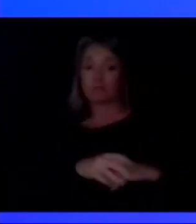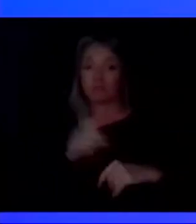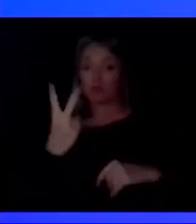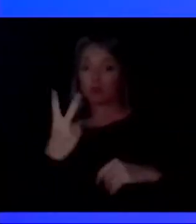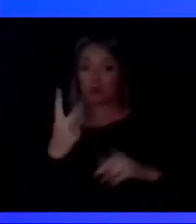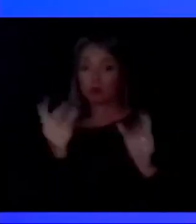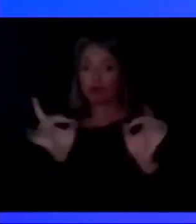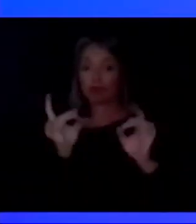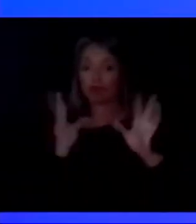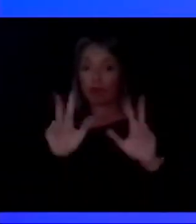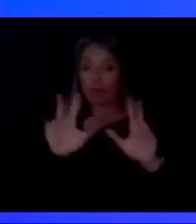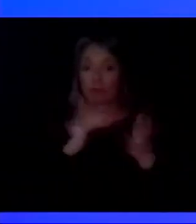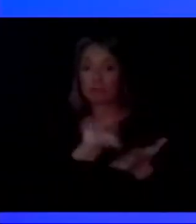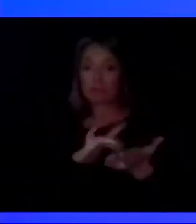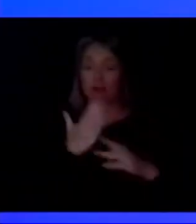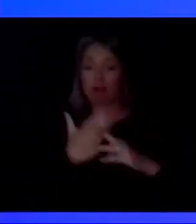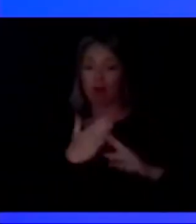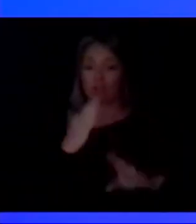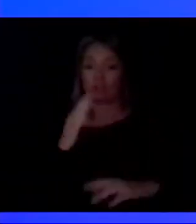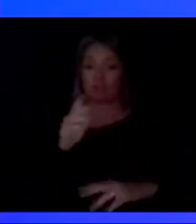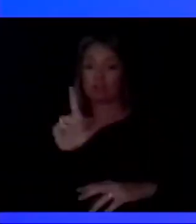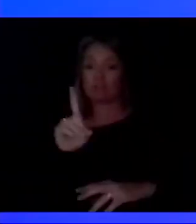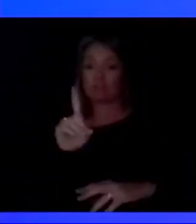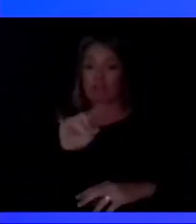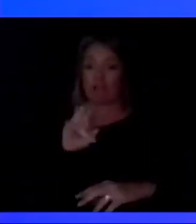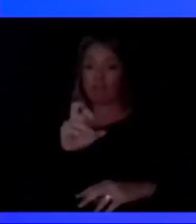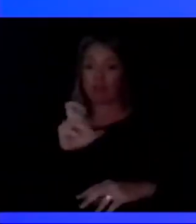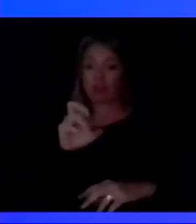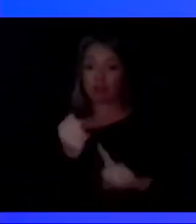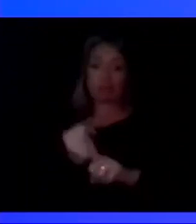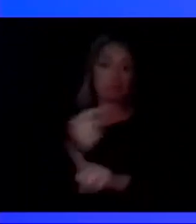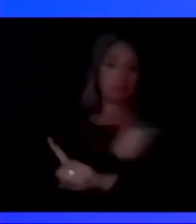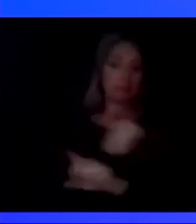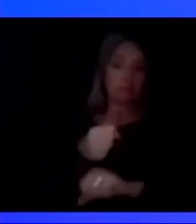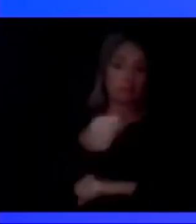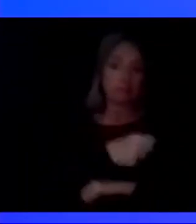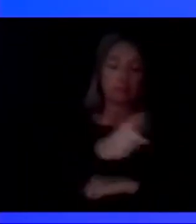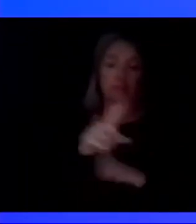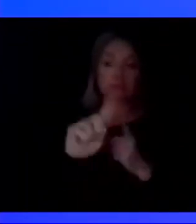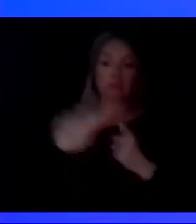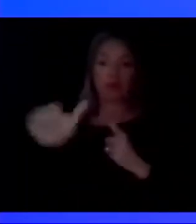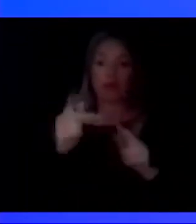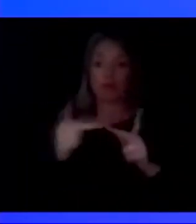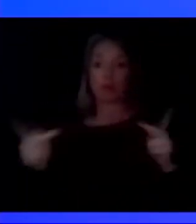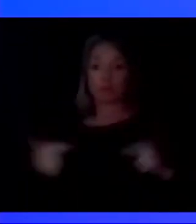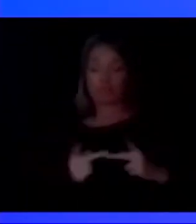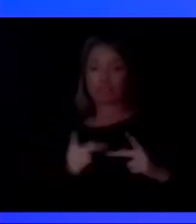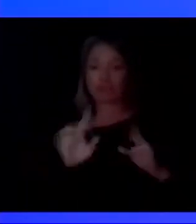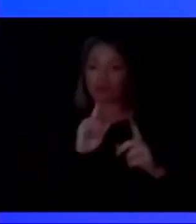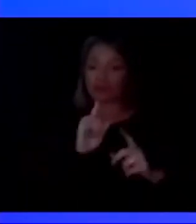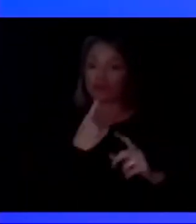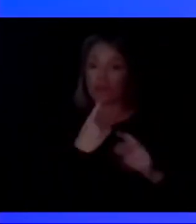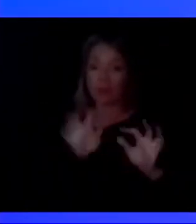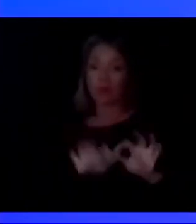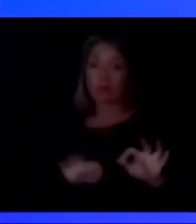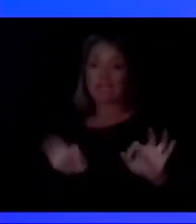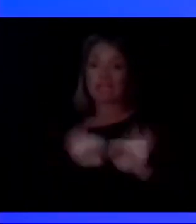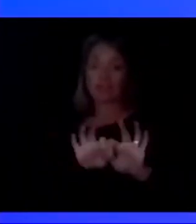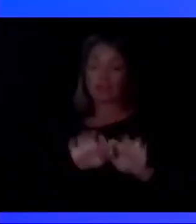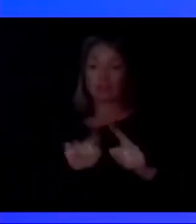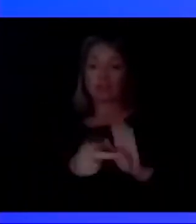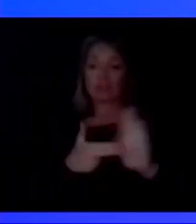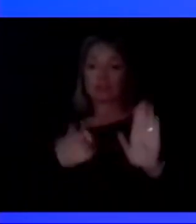were on diversion for trauma. So that shuttles the time and critical diagnosis to the open centers, and that cascade